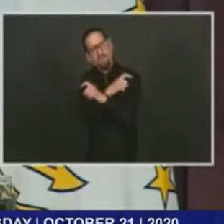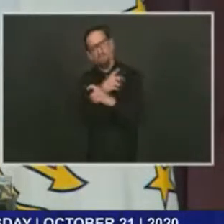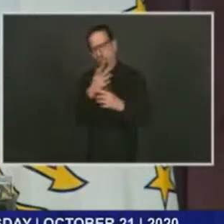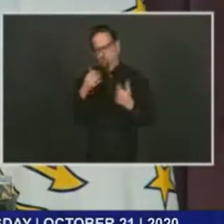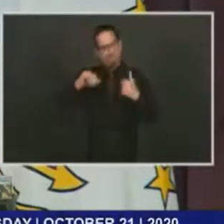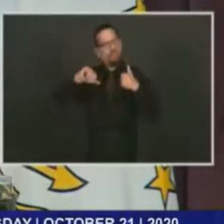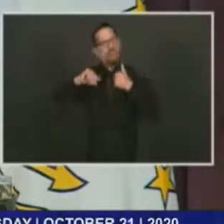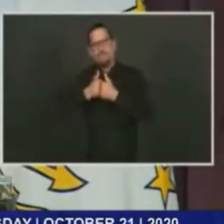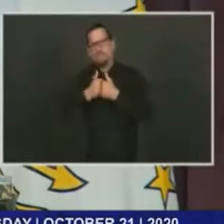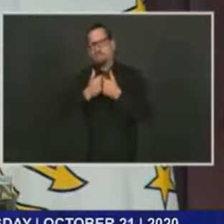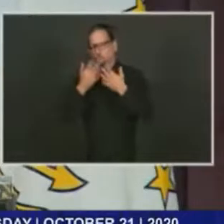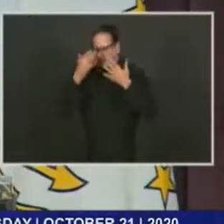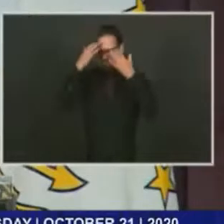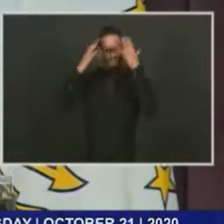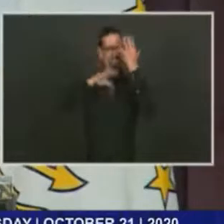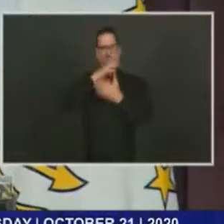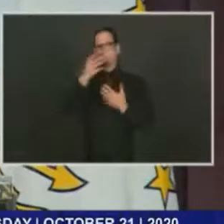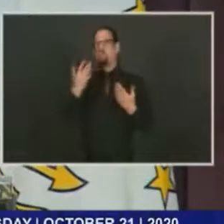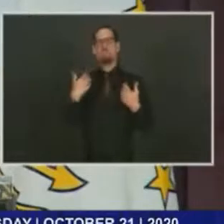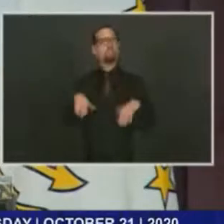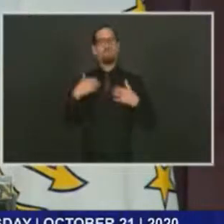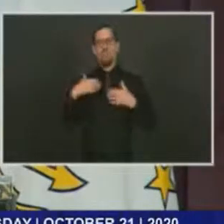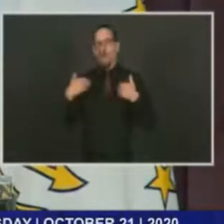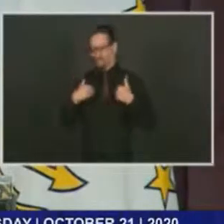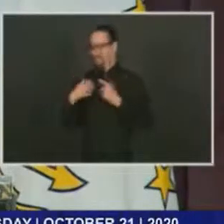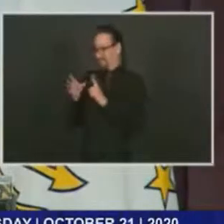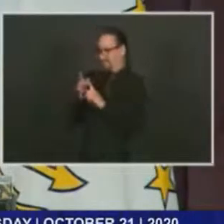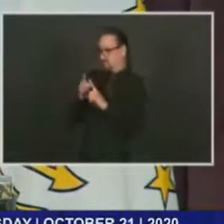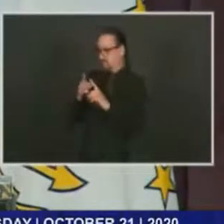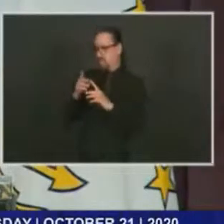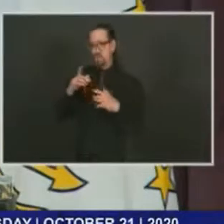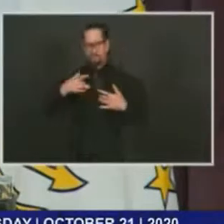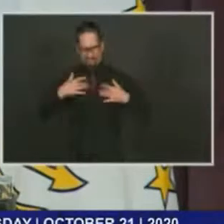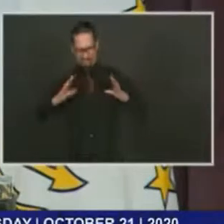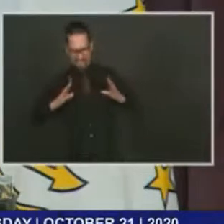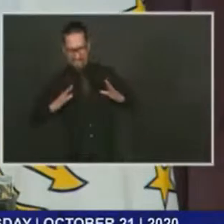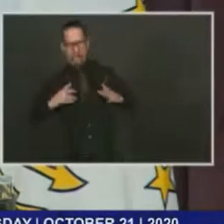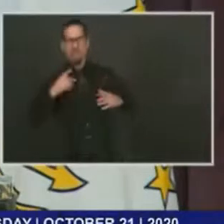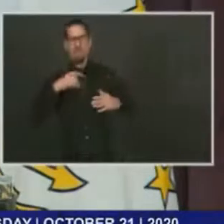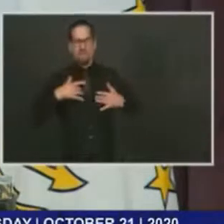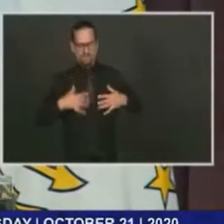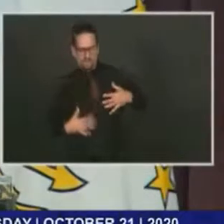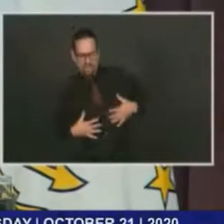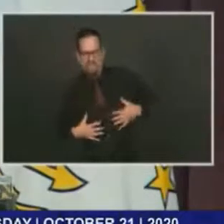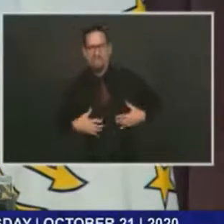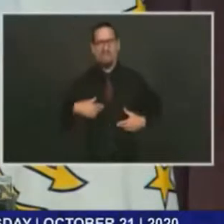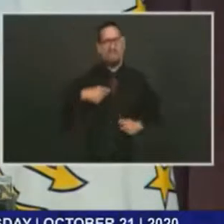positive, but who have no symptoms. And it's really important we find you and put you in quarantine.